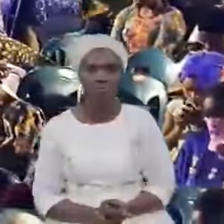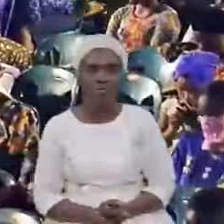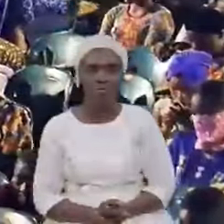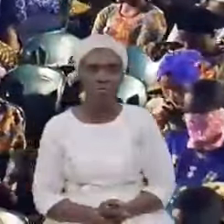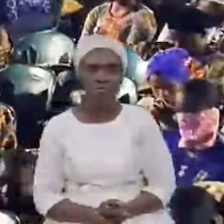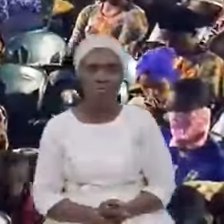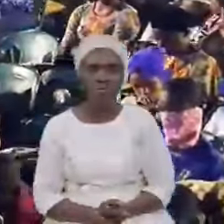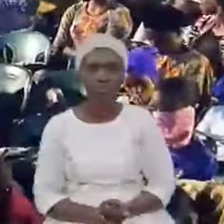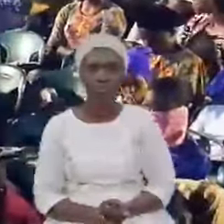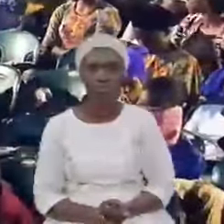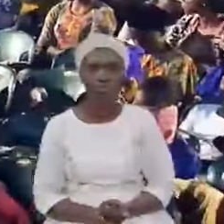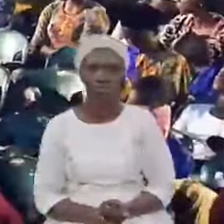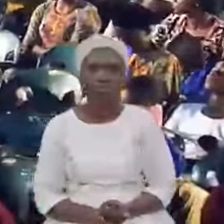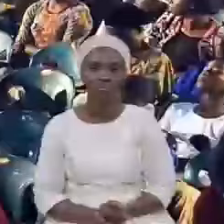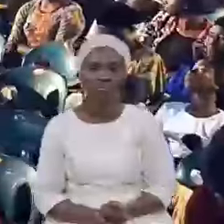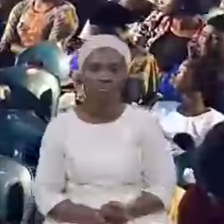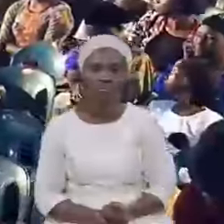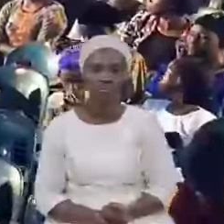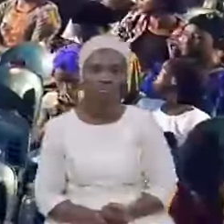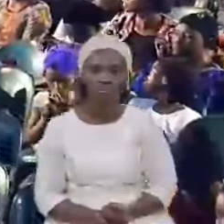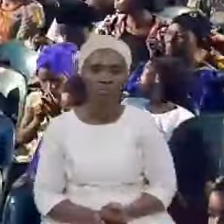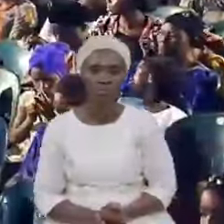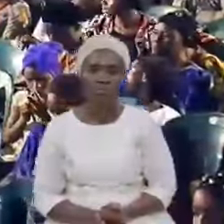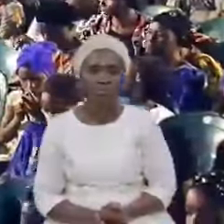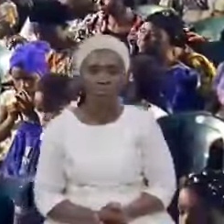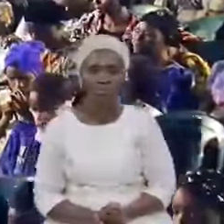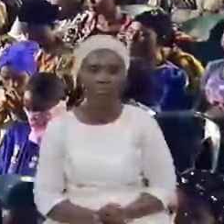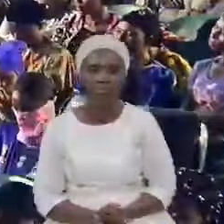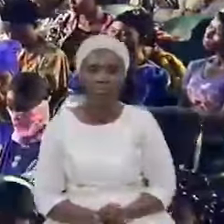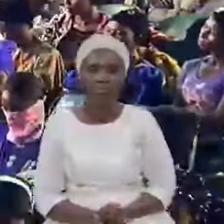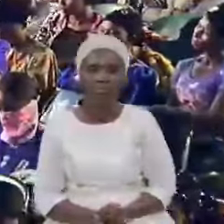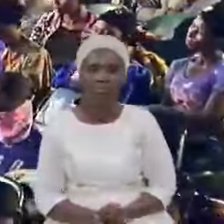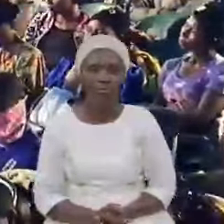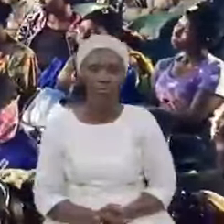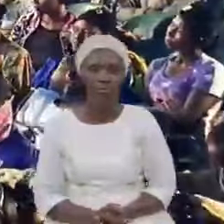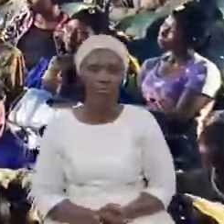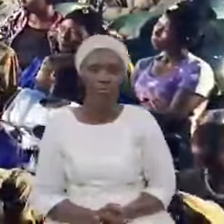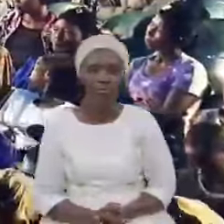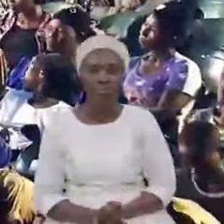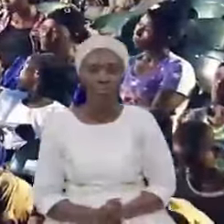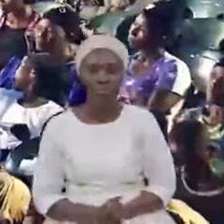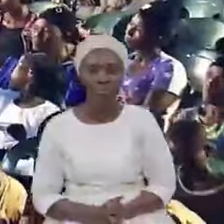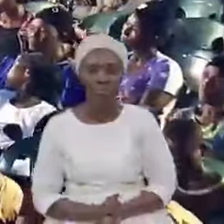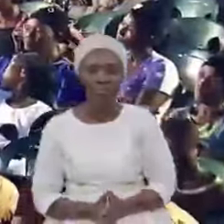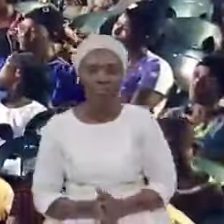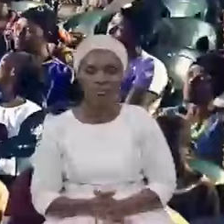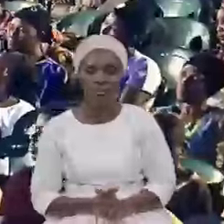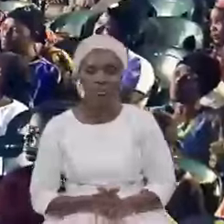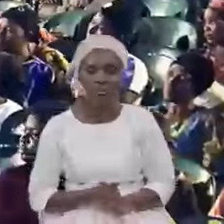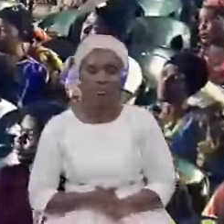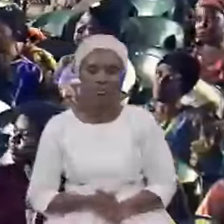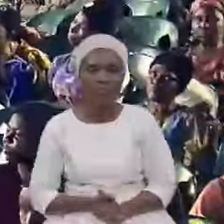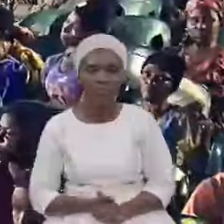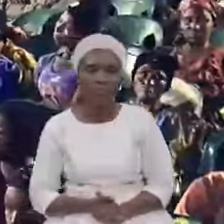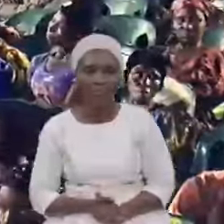have you wave the flag to show that you have finished. By my